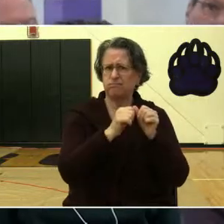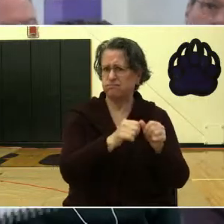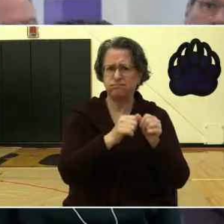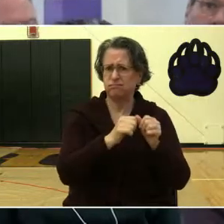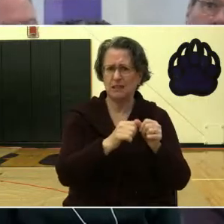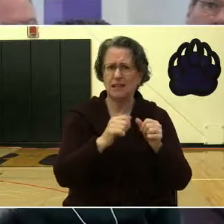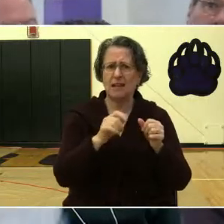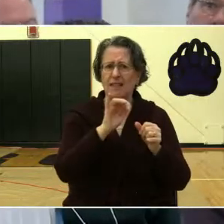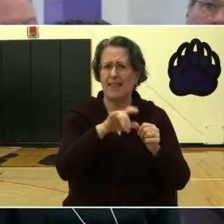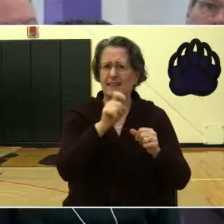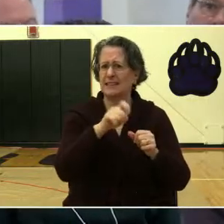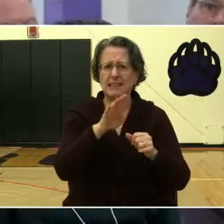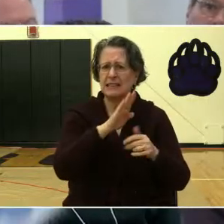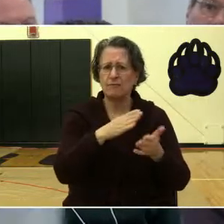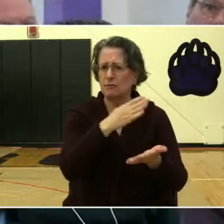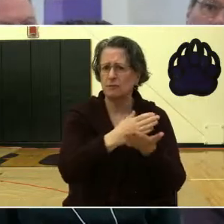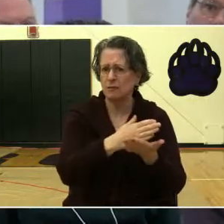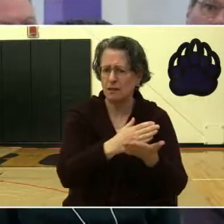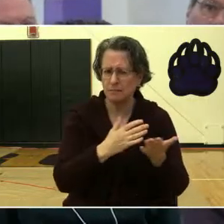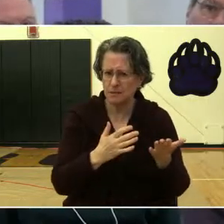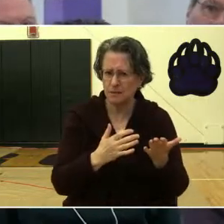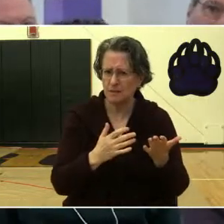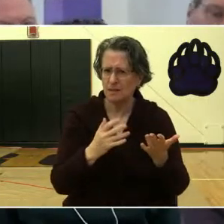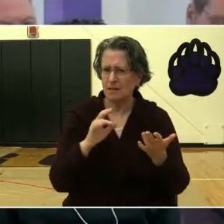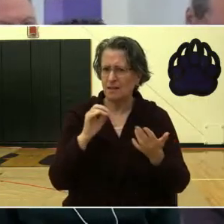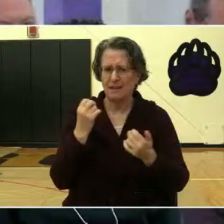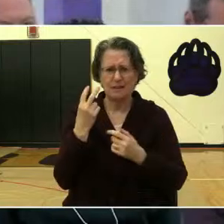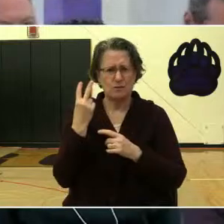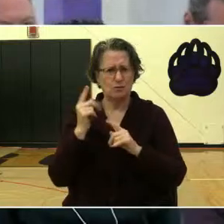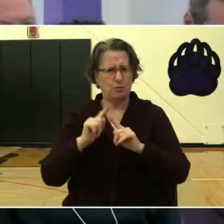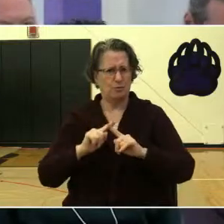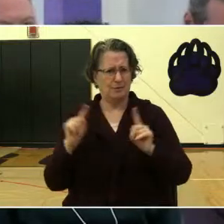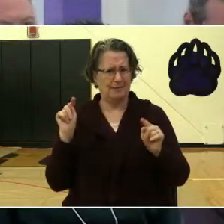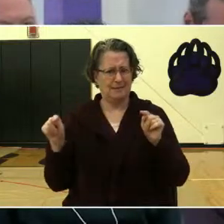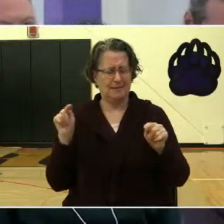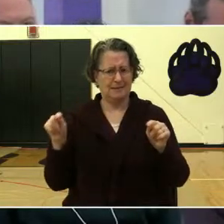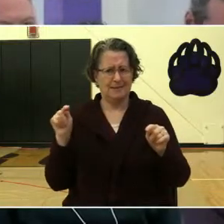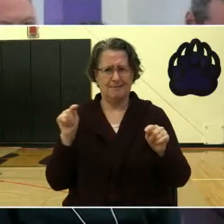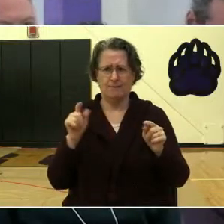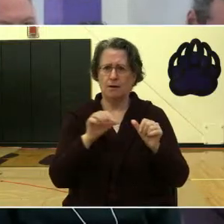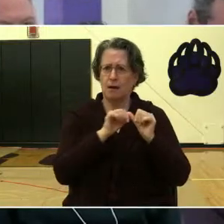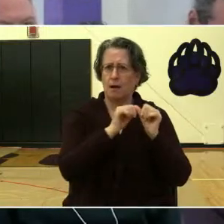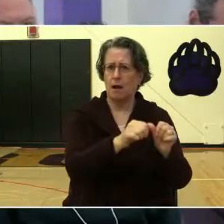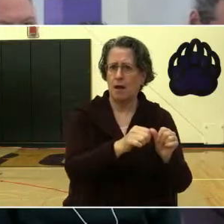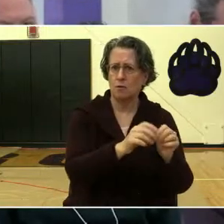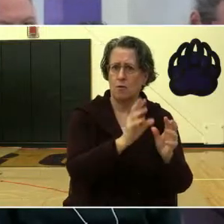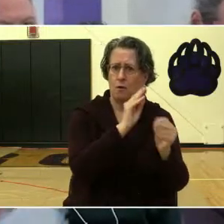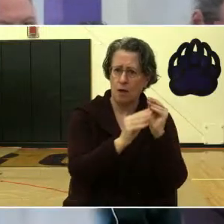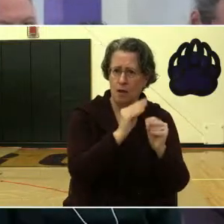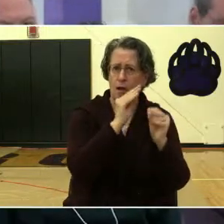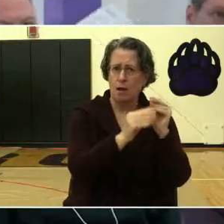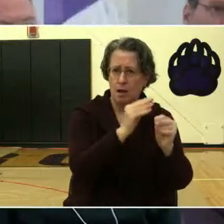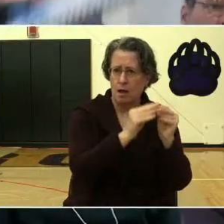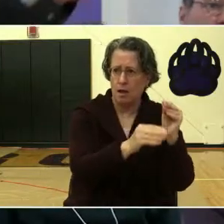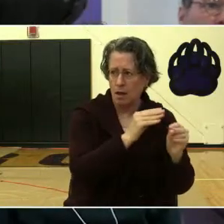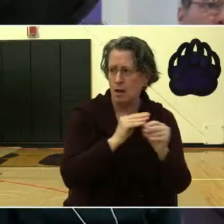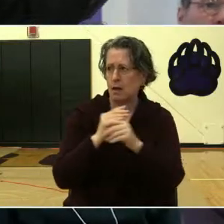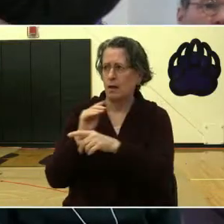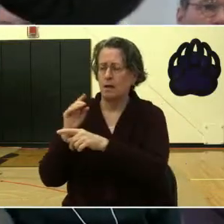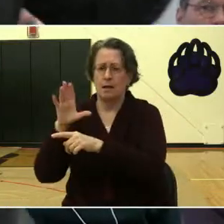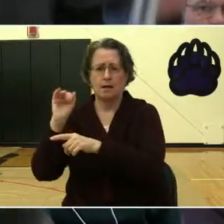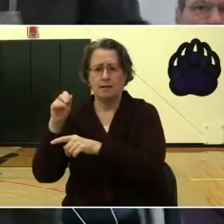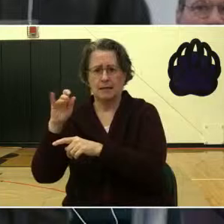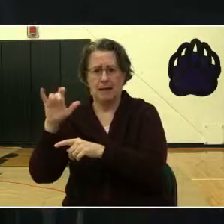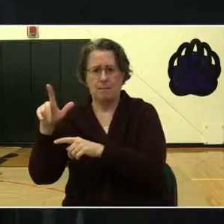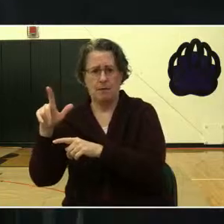very different different things ongoing maintenance versus this this Capital project I guess that's a